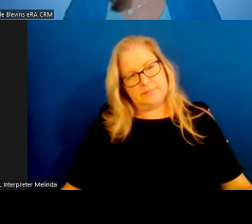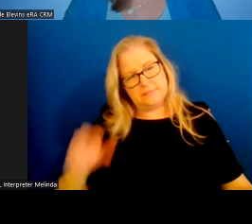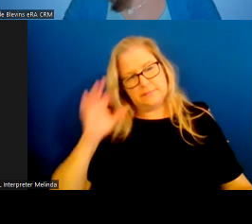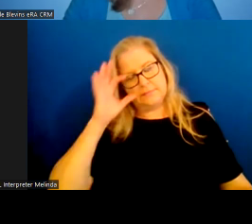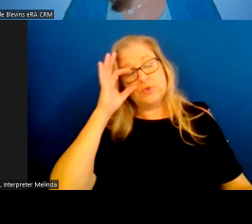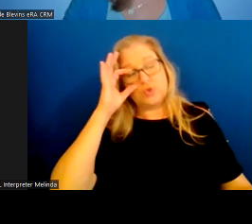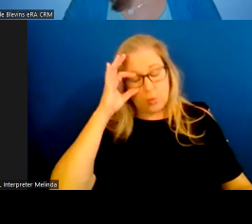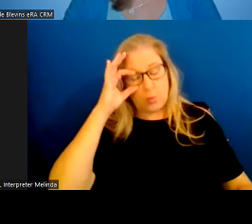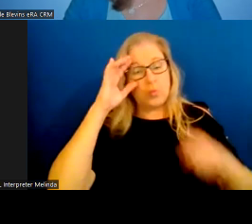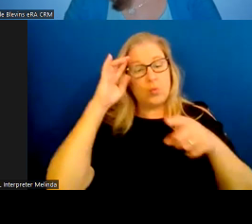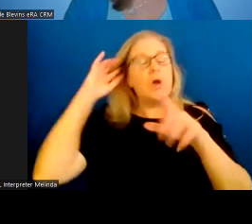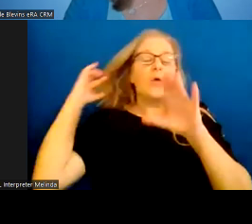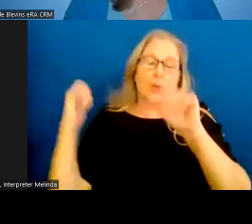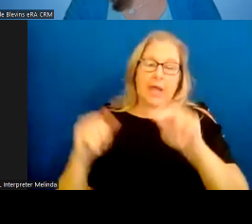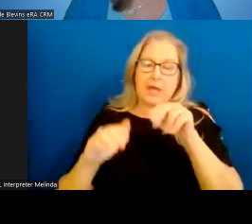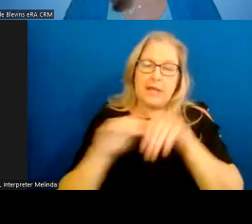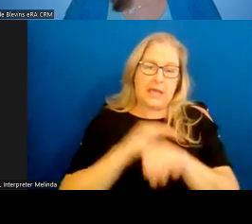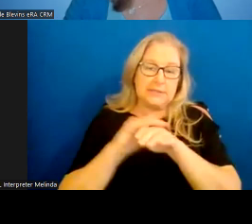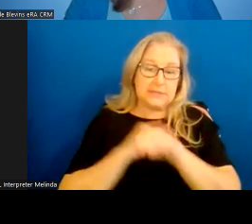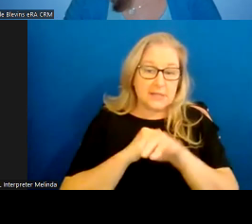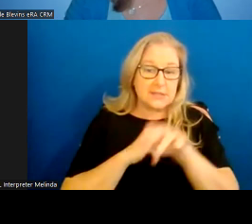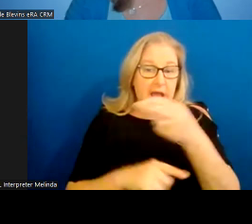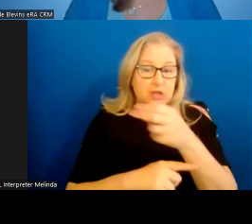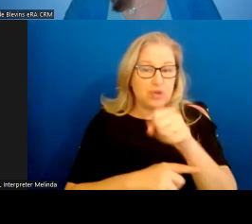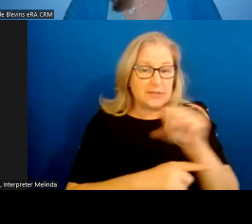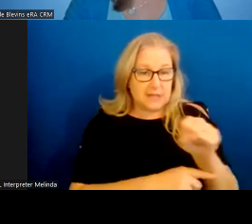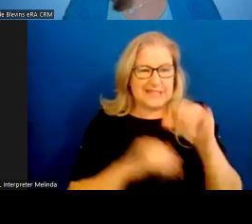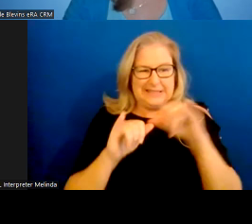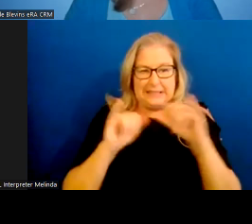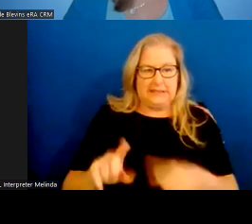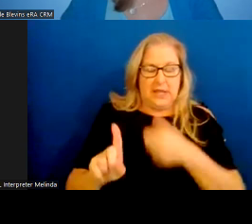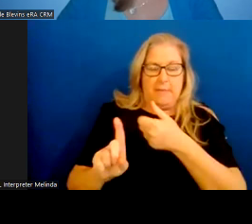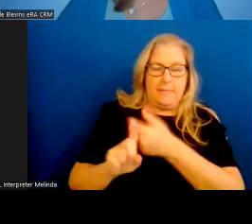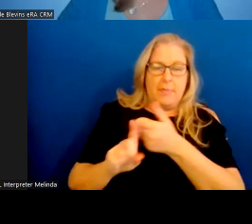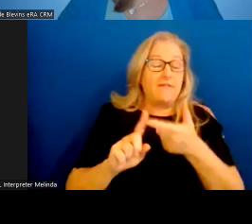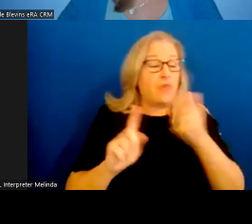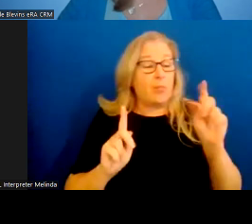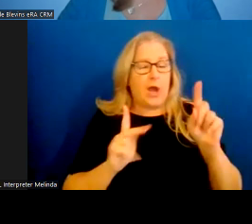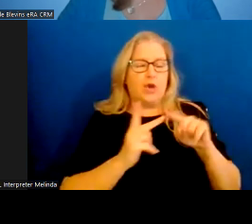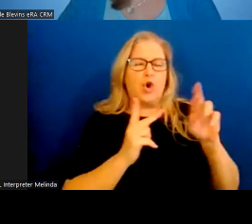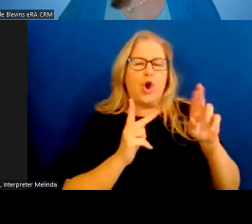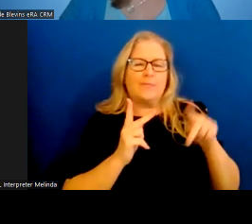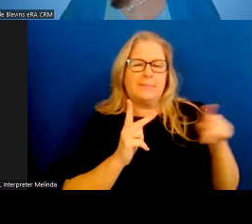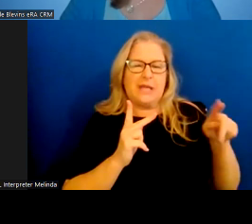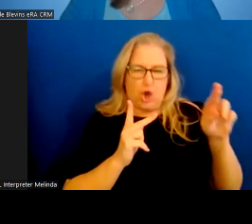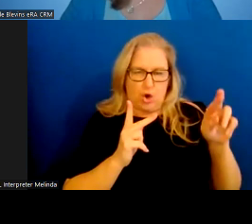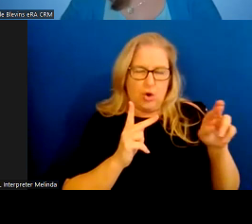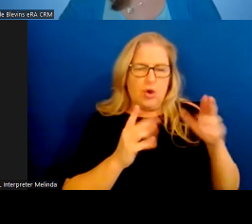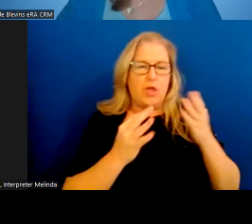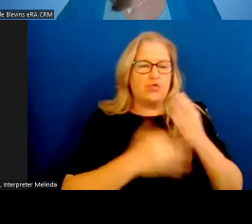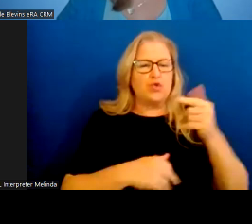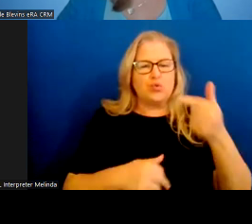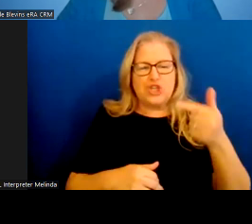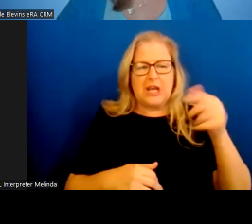So you can access the HSS system from the RPPR through section